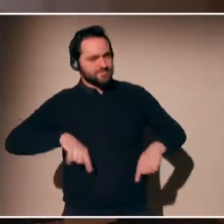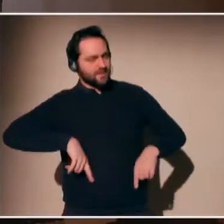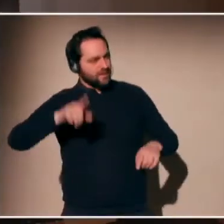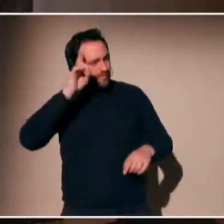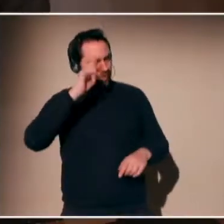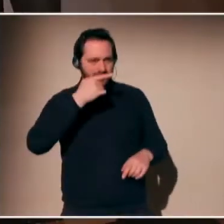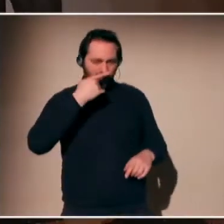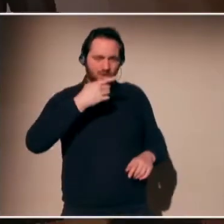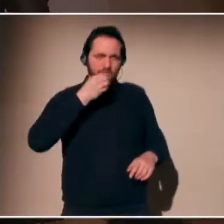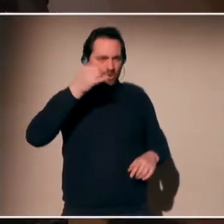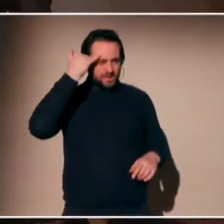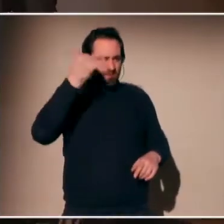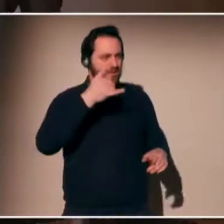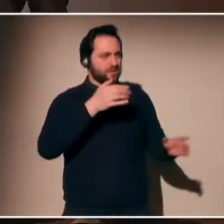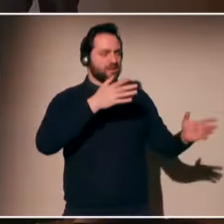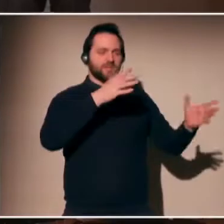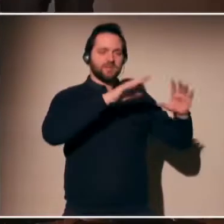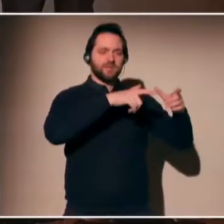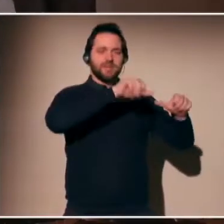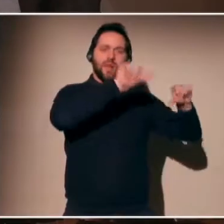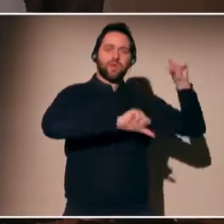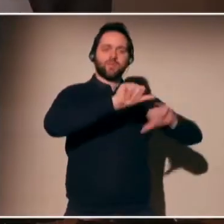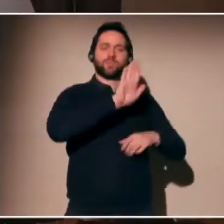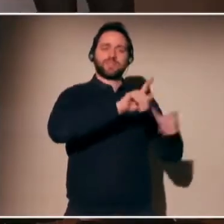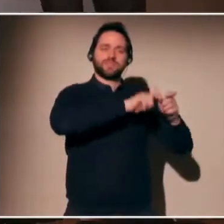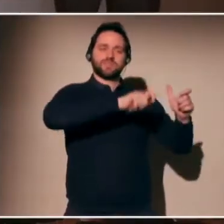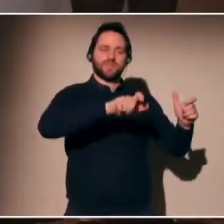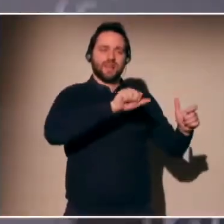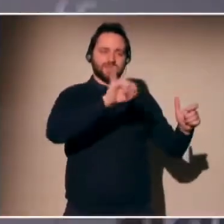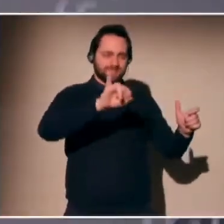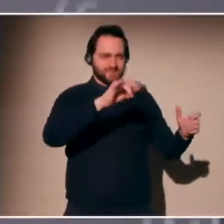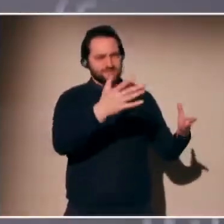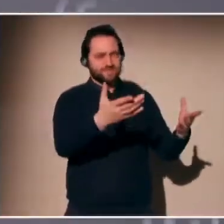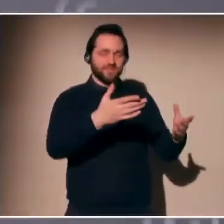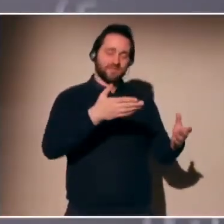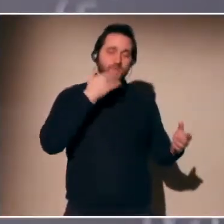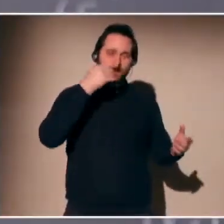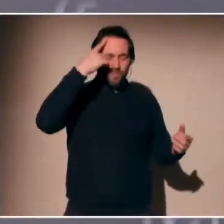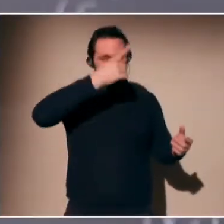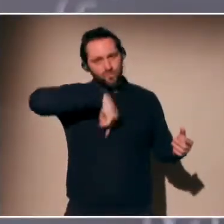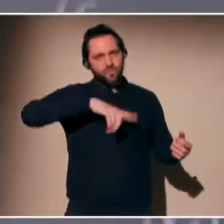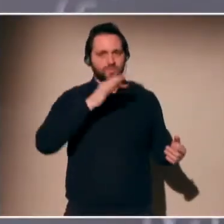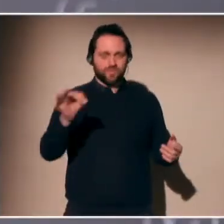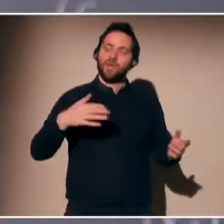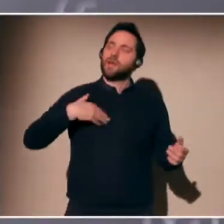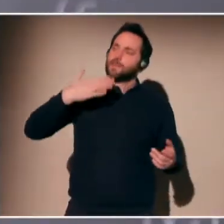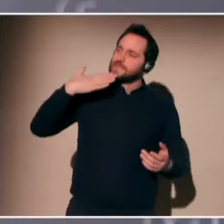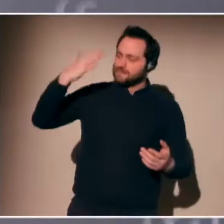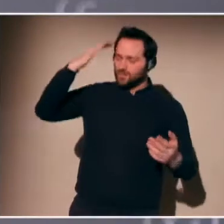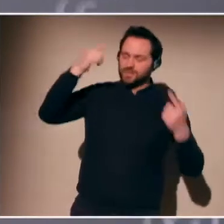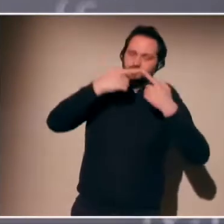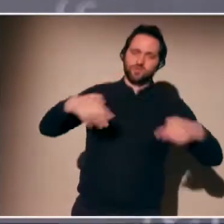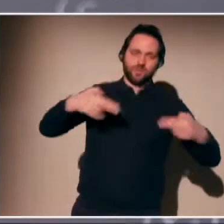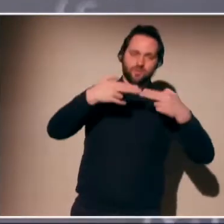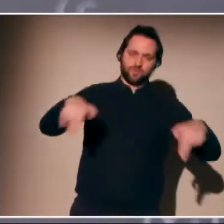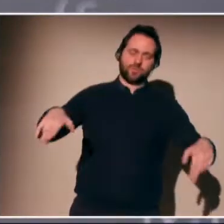do we think it's a good idea to have it here? Merci. Thank you for introducing me. It's a real pleasure for me to be here.